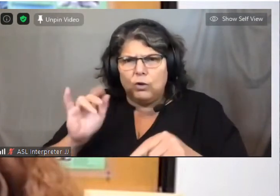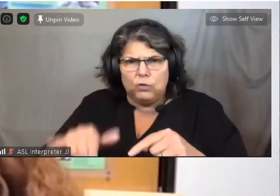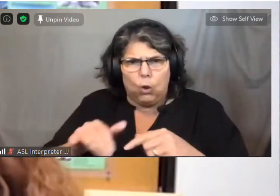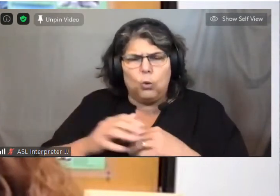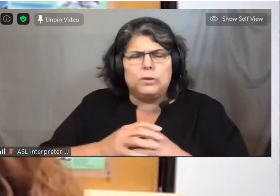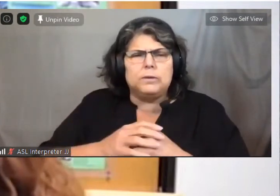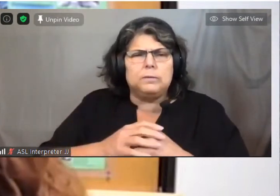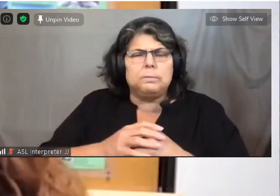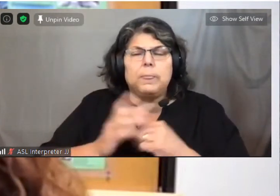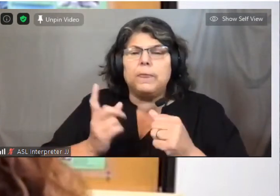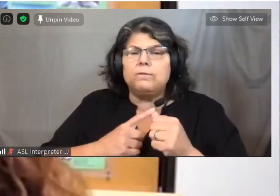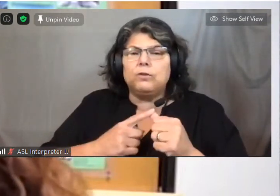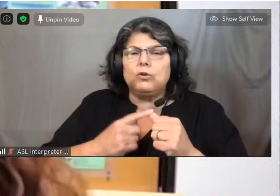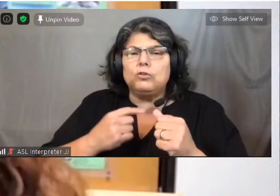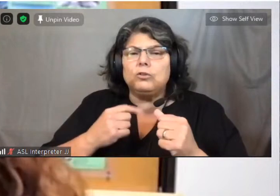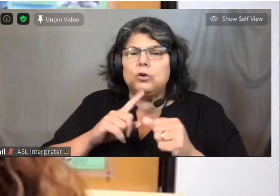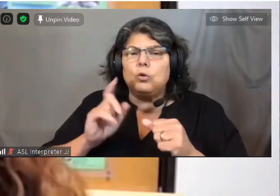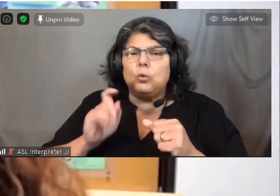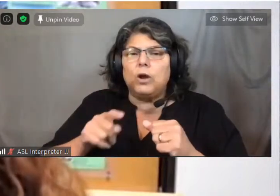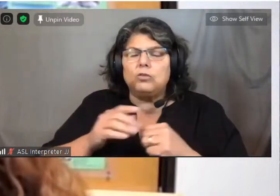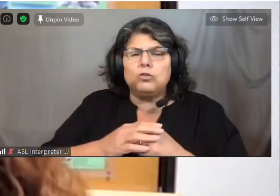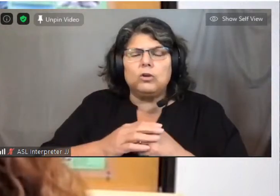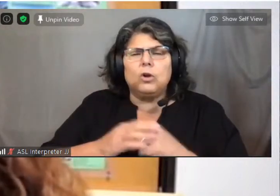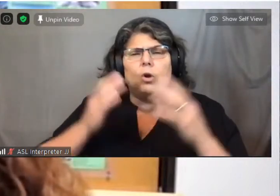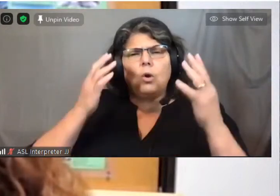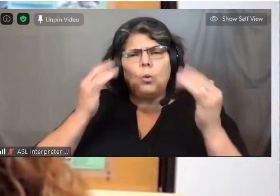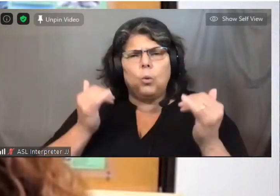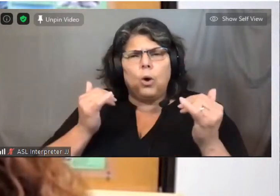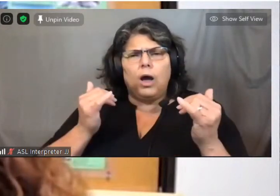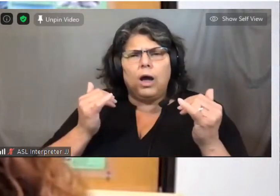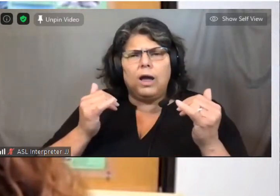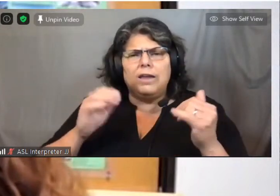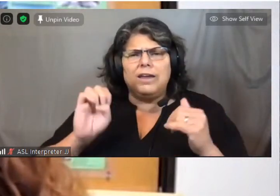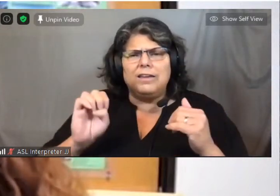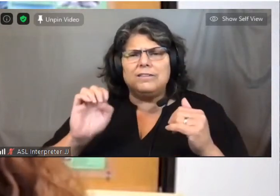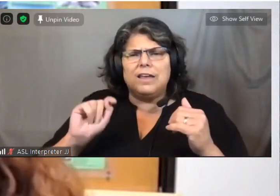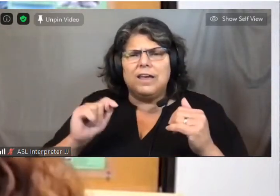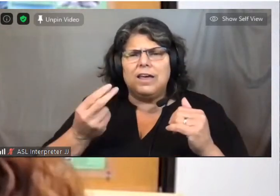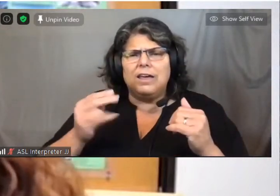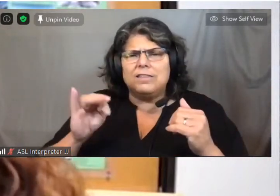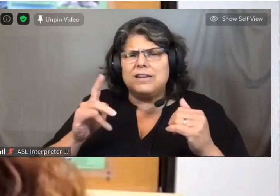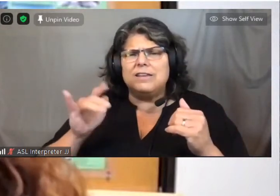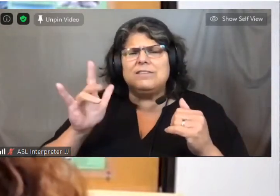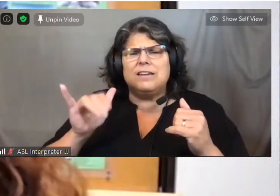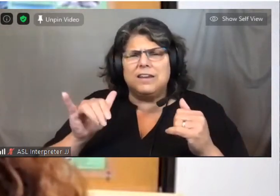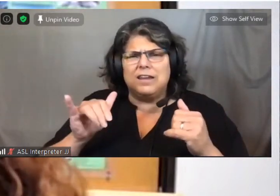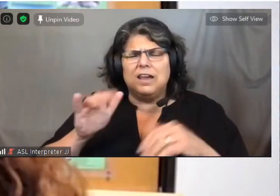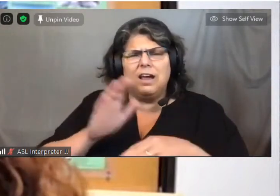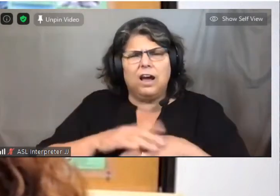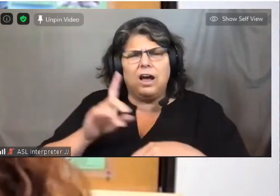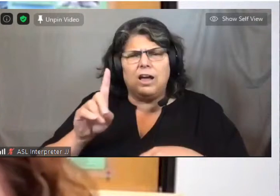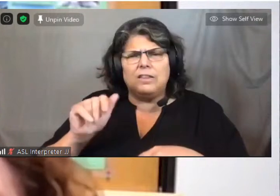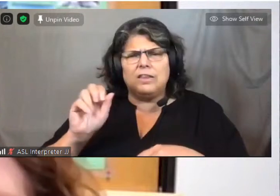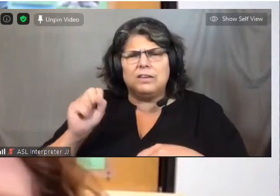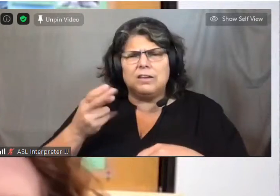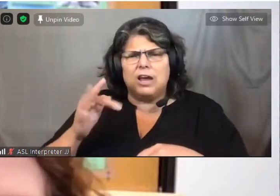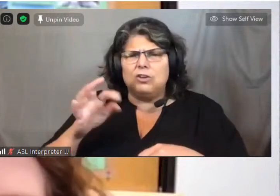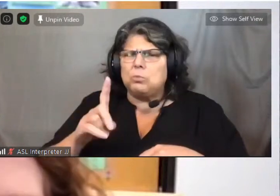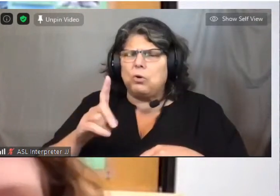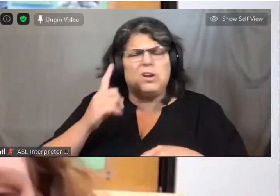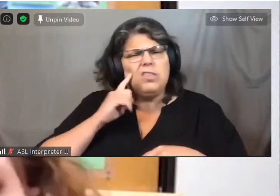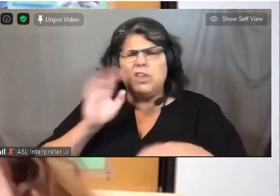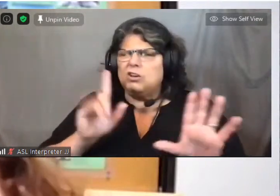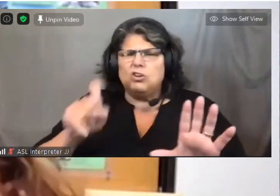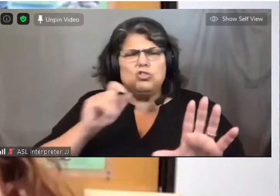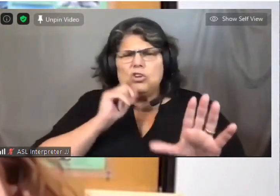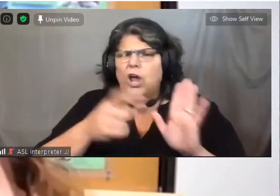today. The first one I see is, why is ethnicity on the dashboard? It would be nice if ethnicity was removed from the dashboard. So